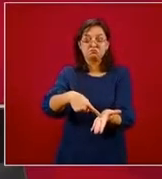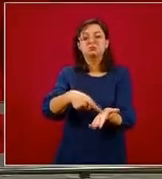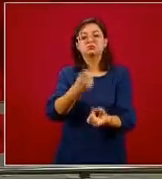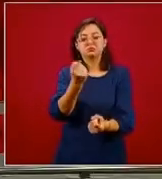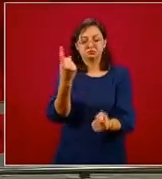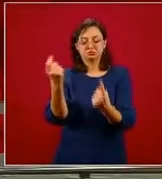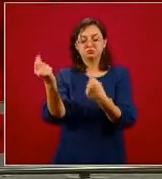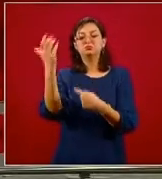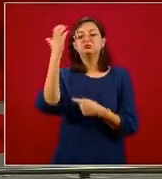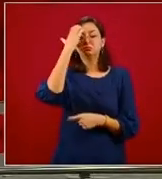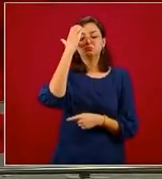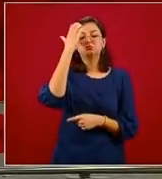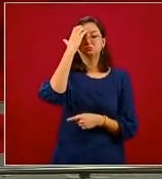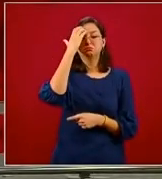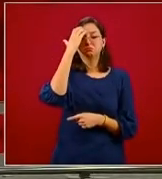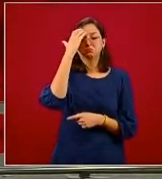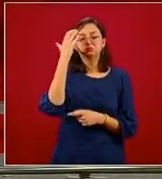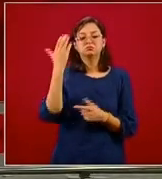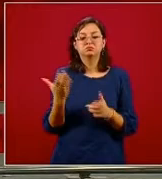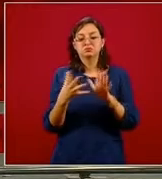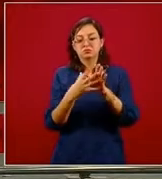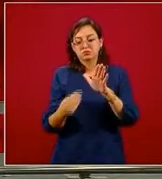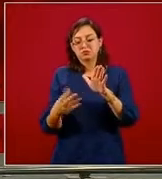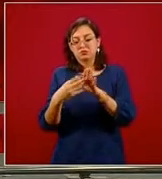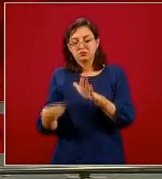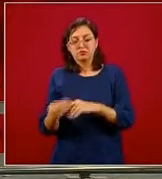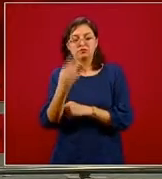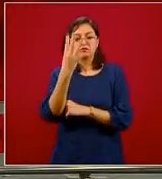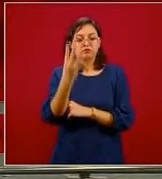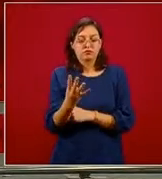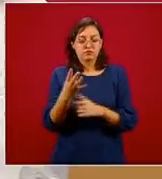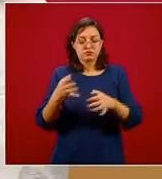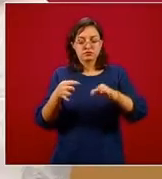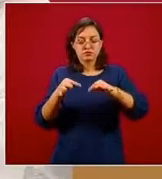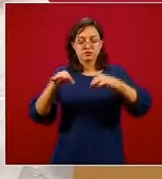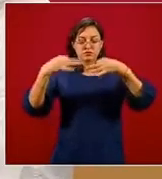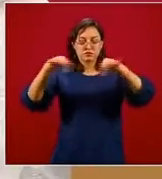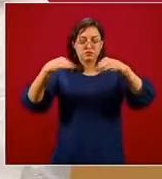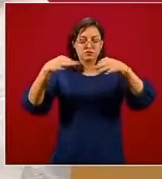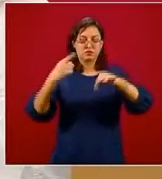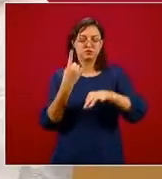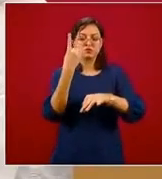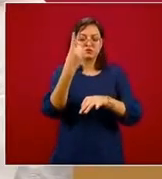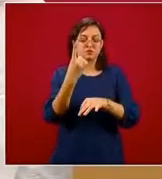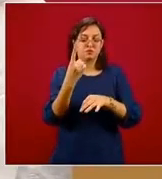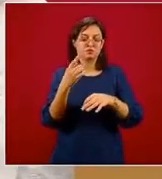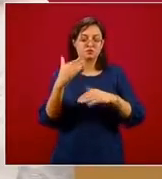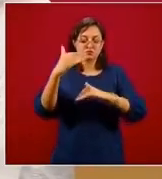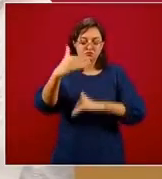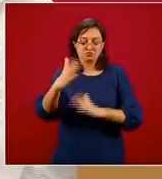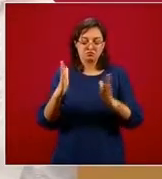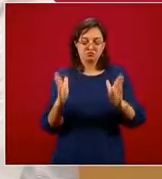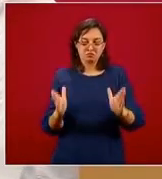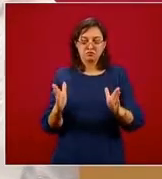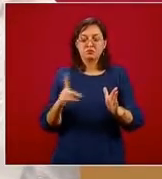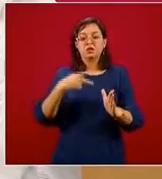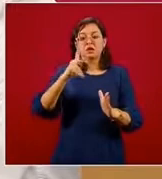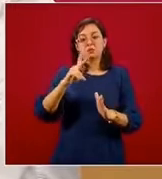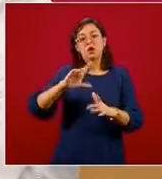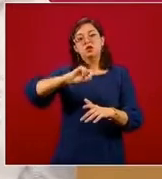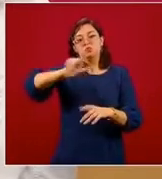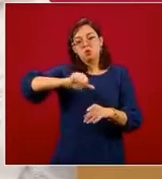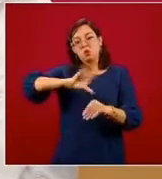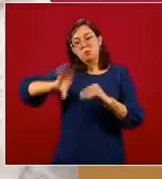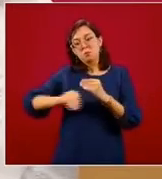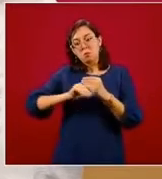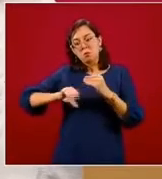conocido, que And some tiene people know 4 this copias y certificate. It tiene has 4 una copies. sola página It has en tamaño one oficio, pero page después hay on